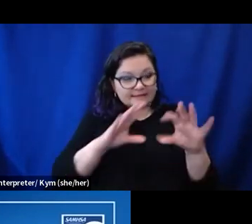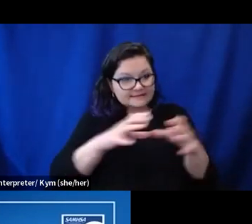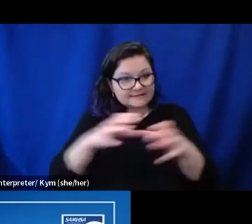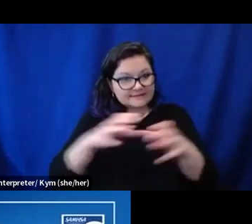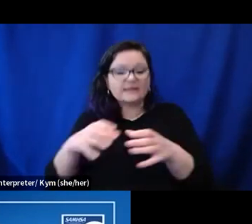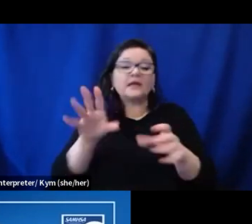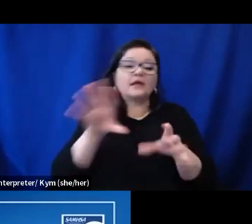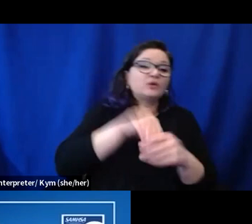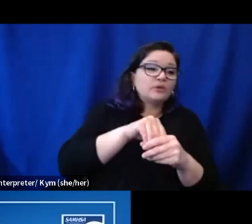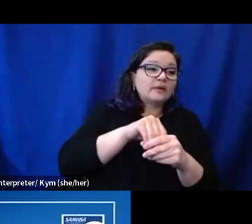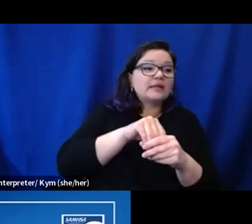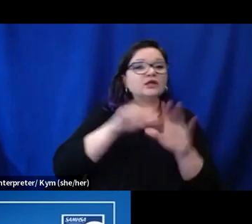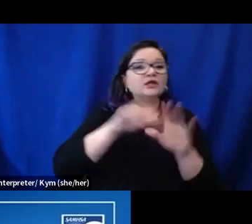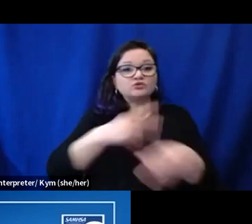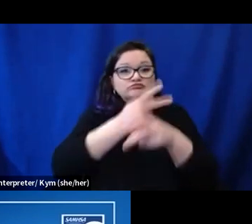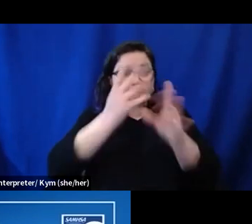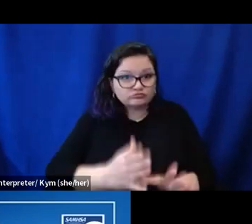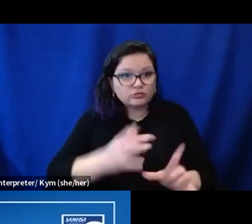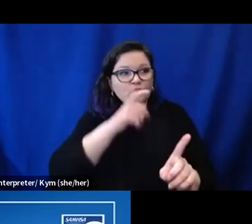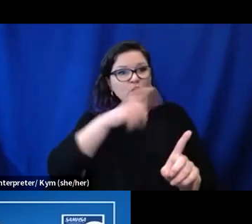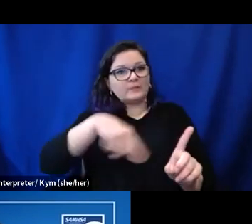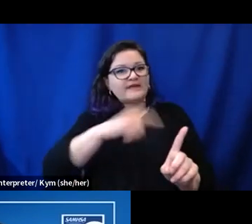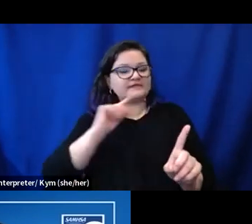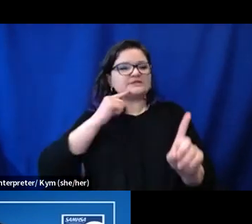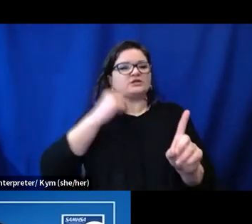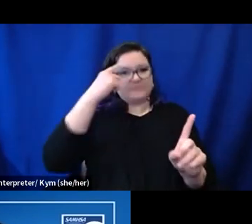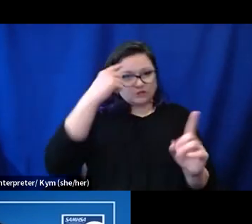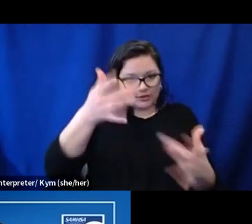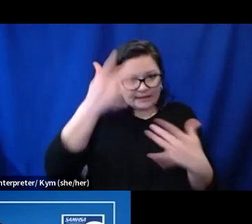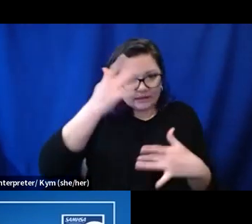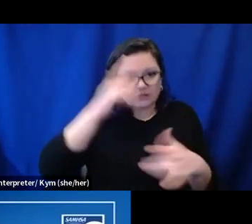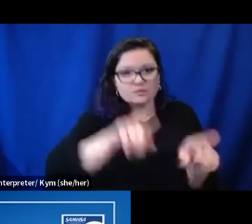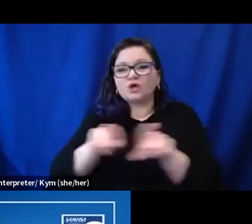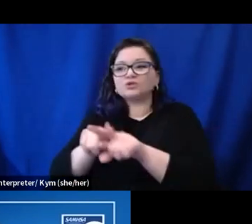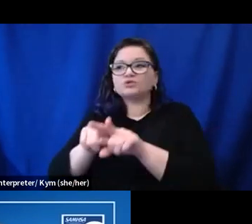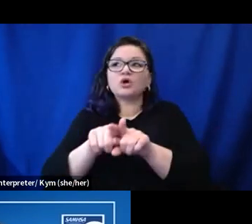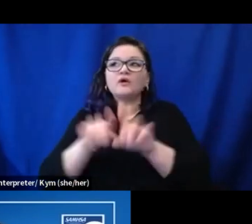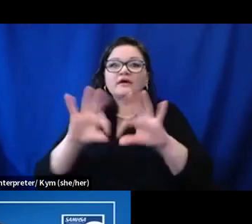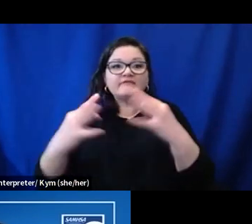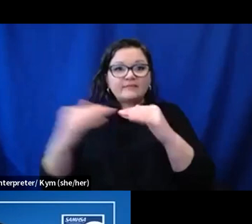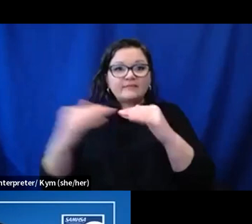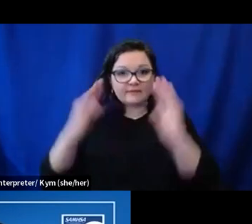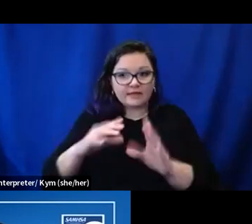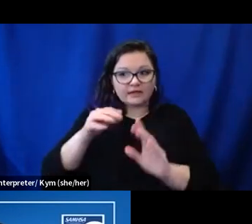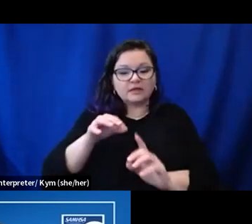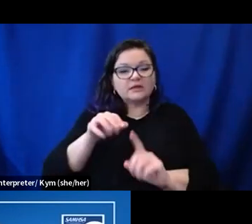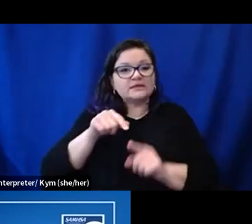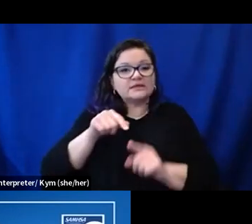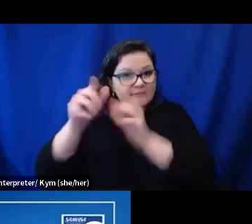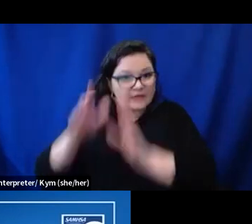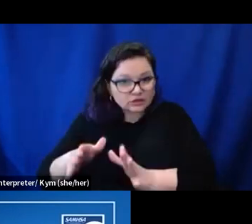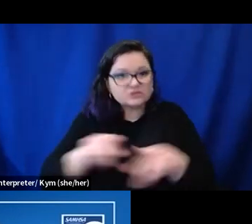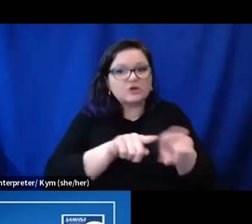caregivers of children with serious mental illness and the roles of family peer specialists in the recovery journey